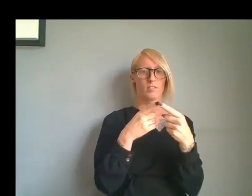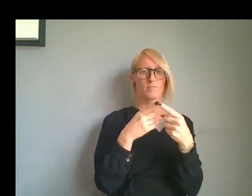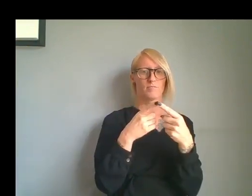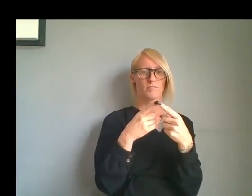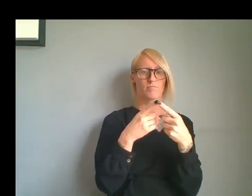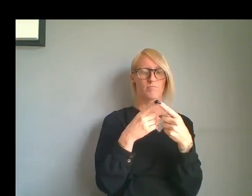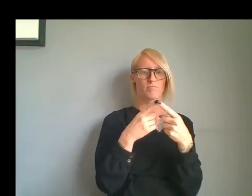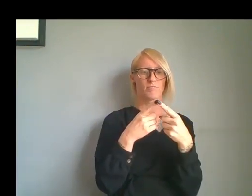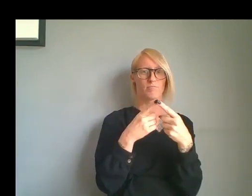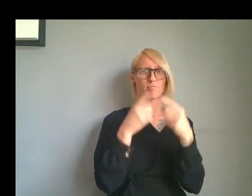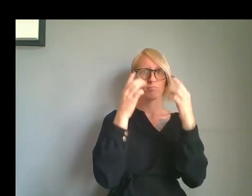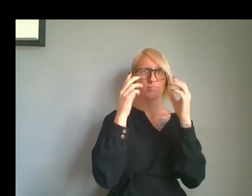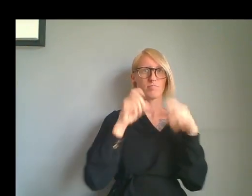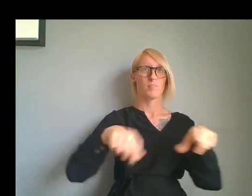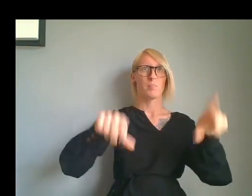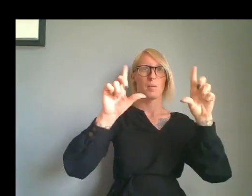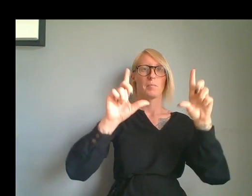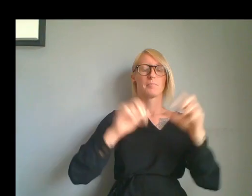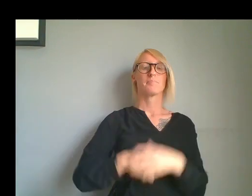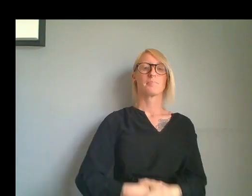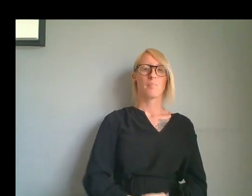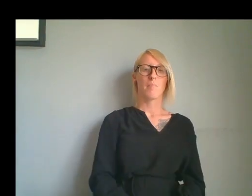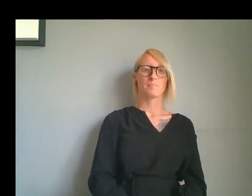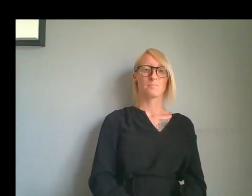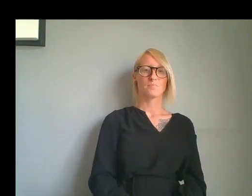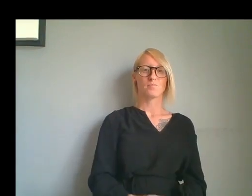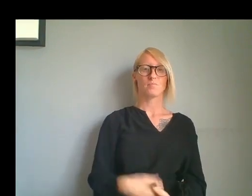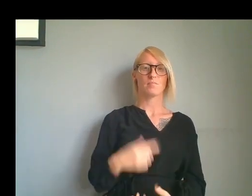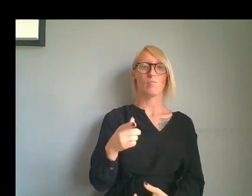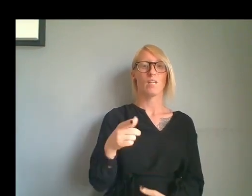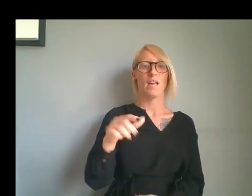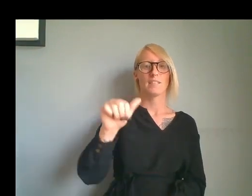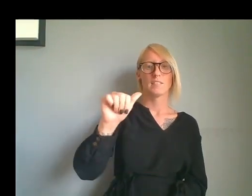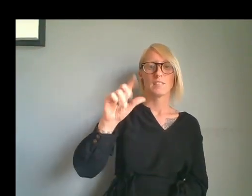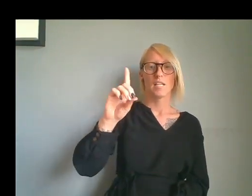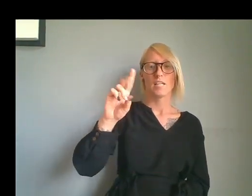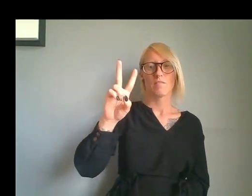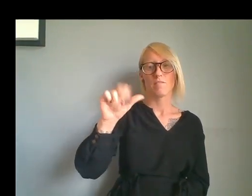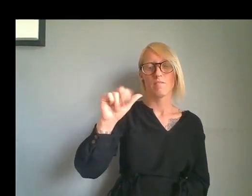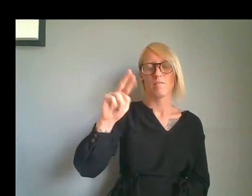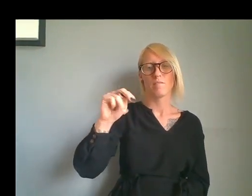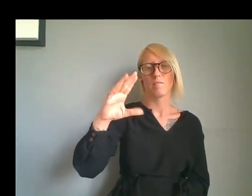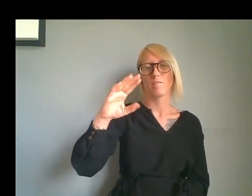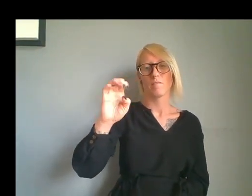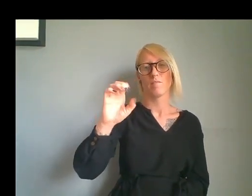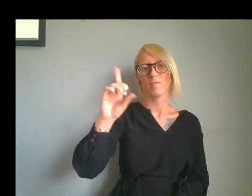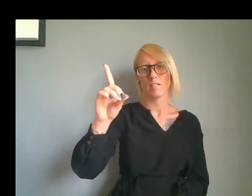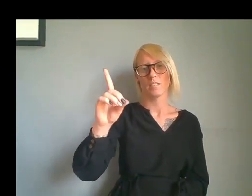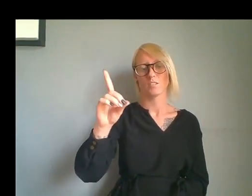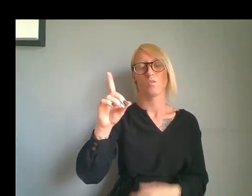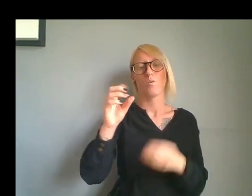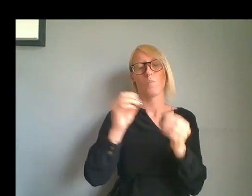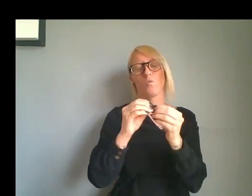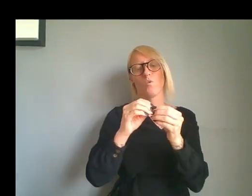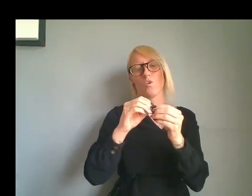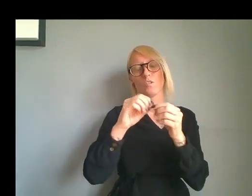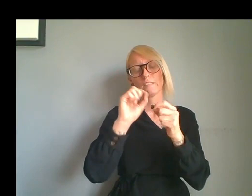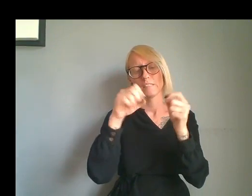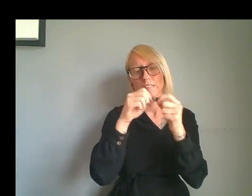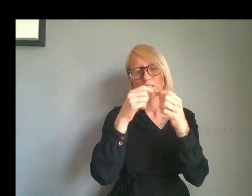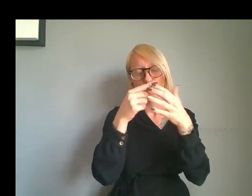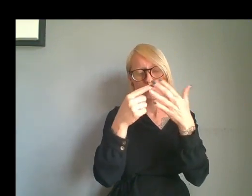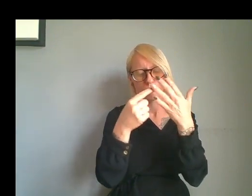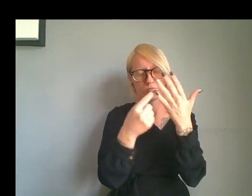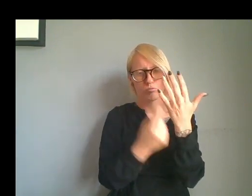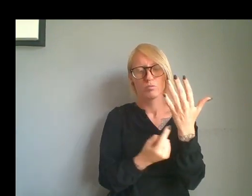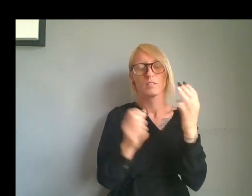Okay, so this is the advanced search screen. All right, so again, you're not ready for an account. You don't need an account to do this. This is just a public website